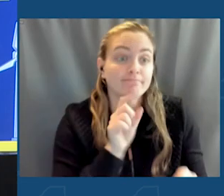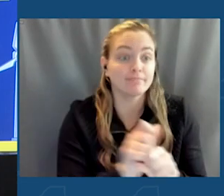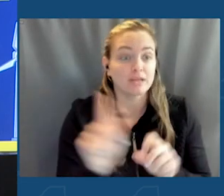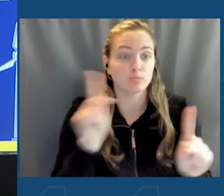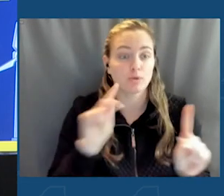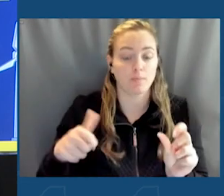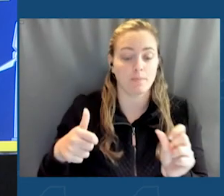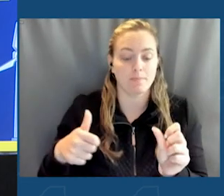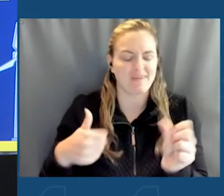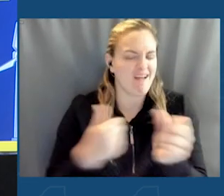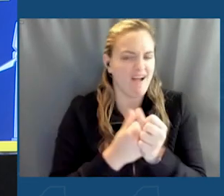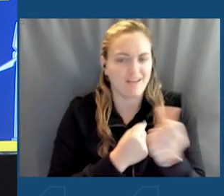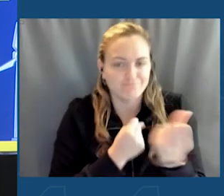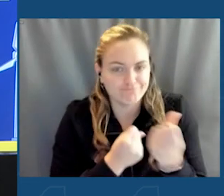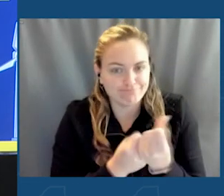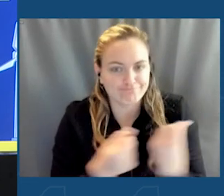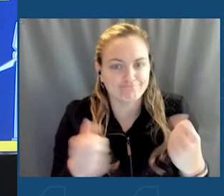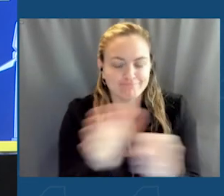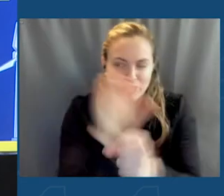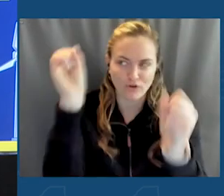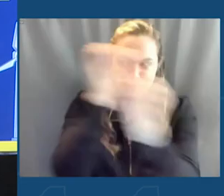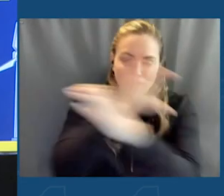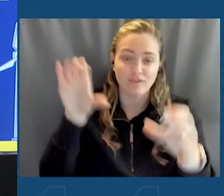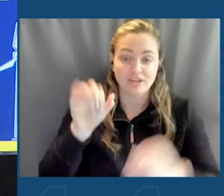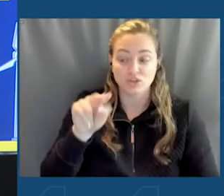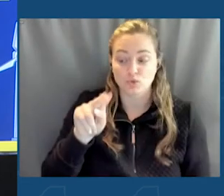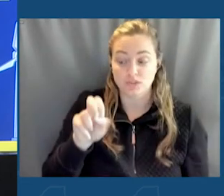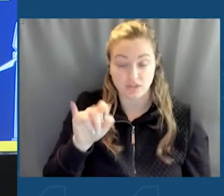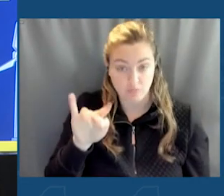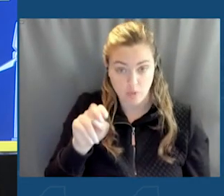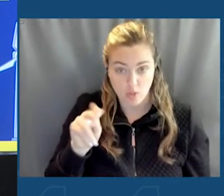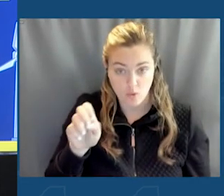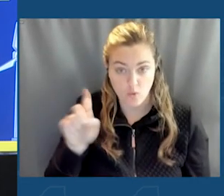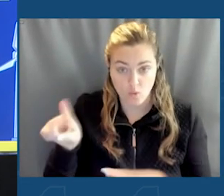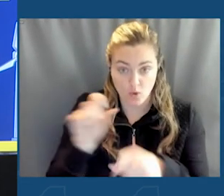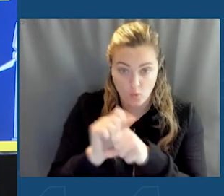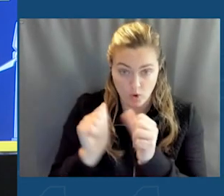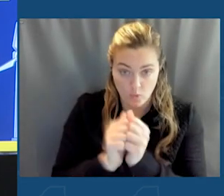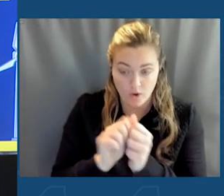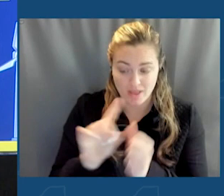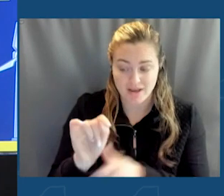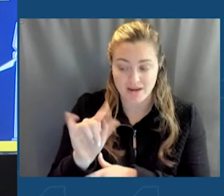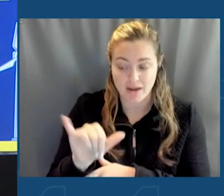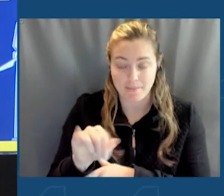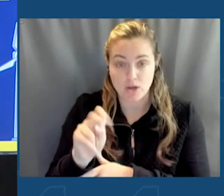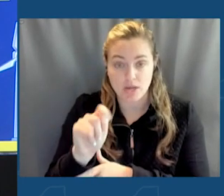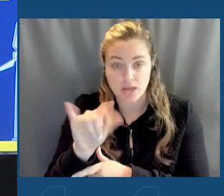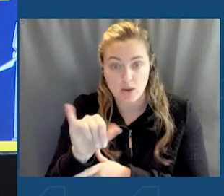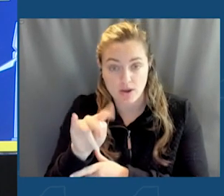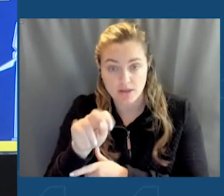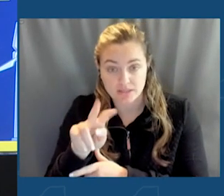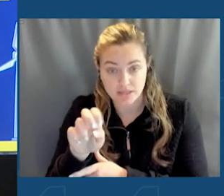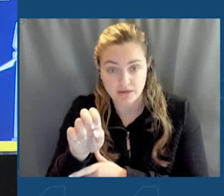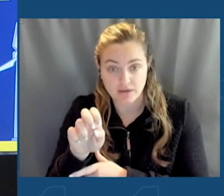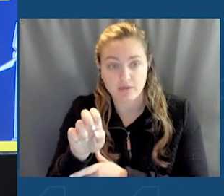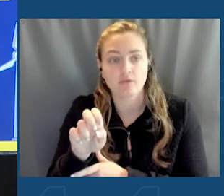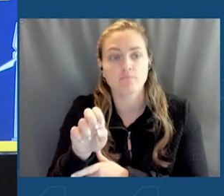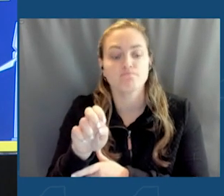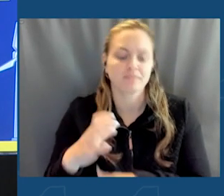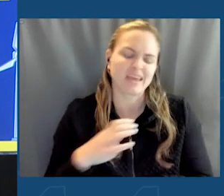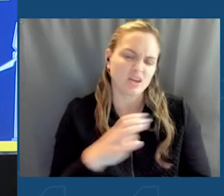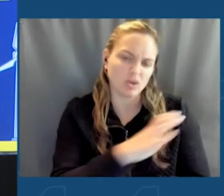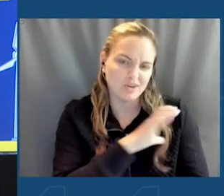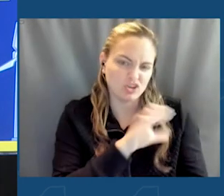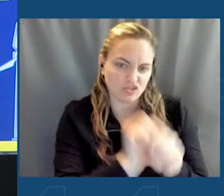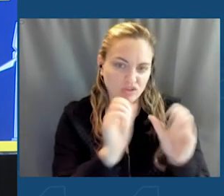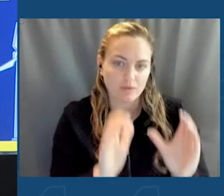vision. Along with Steve Ballone, he works with his Deputy County Executive as well as Commissioner of Labor,